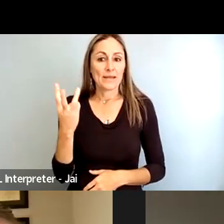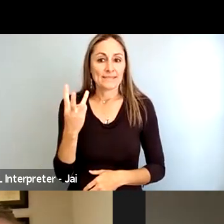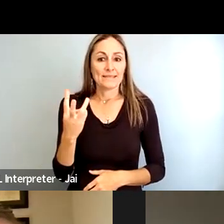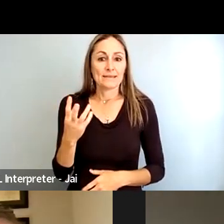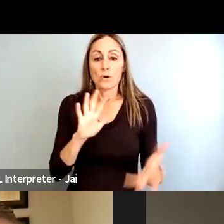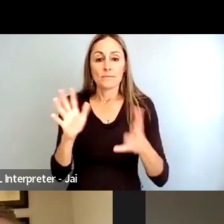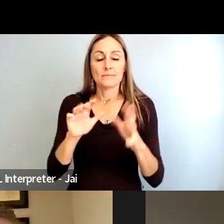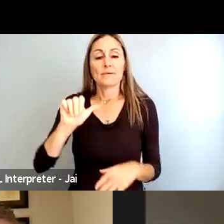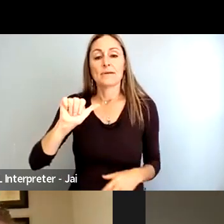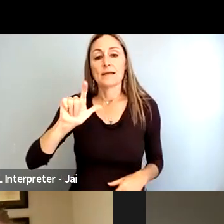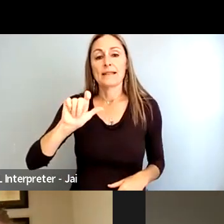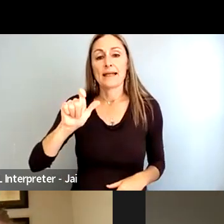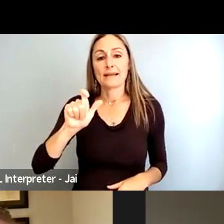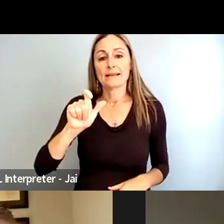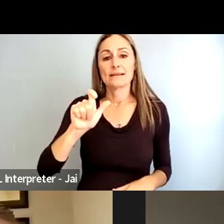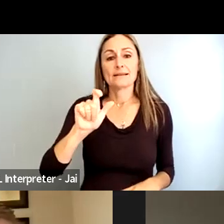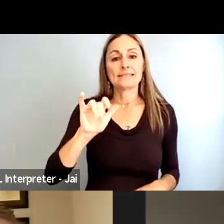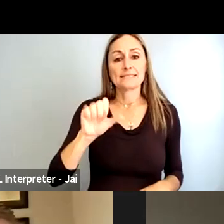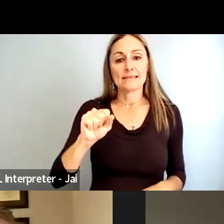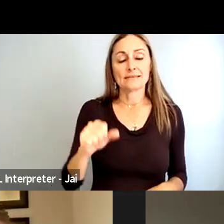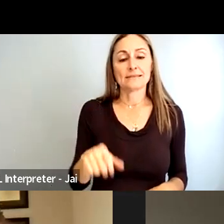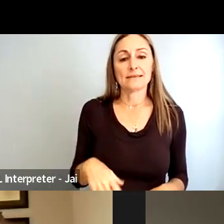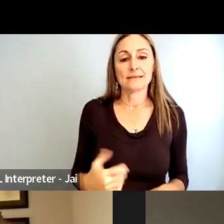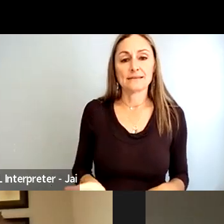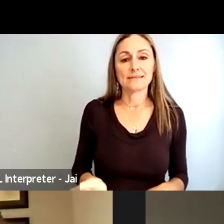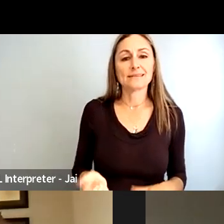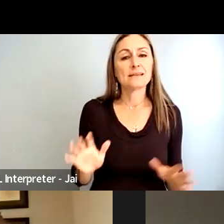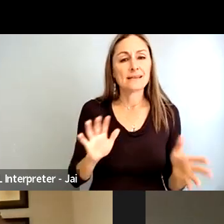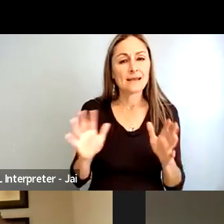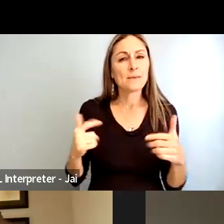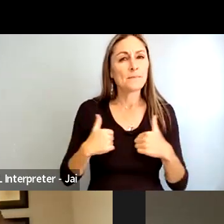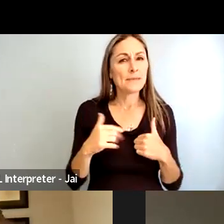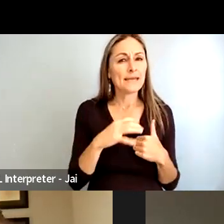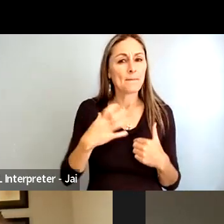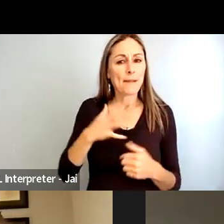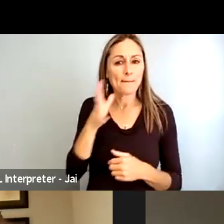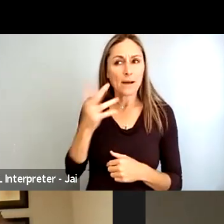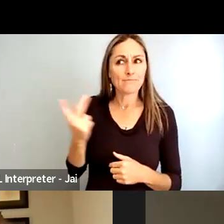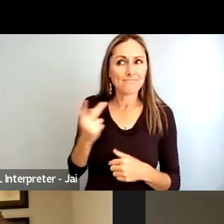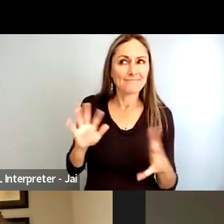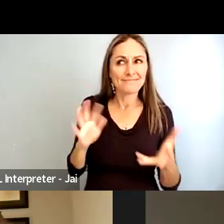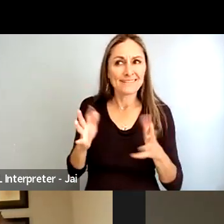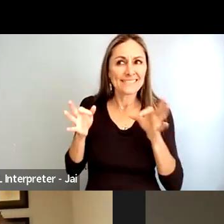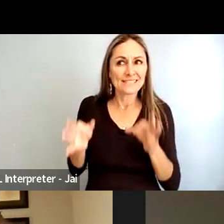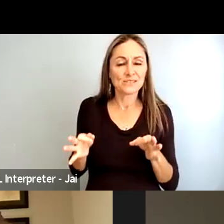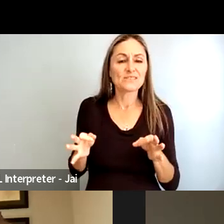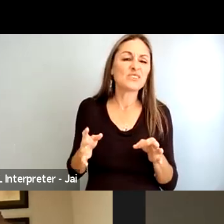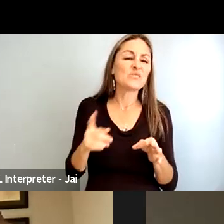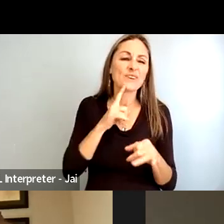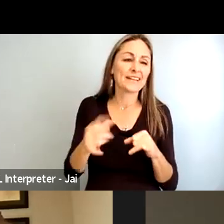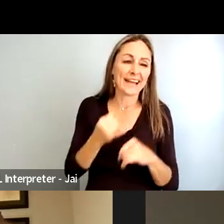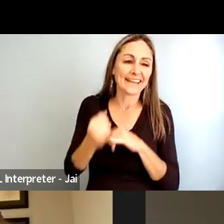I would say it was a bit of a decision with me and my mom, but at the end I was